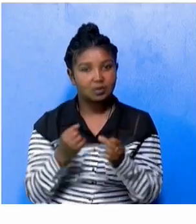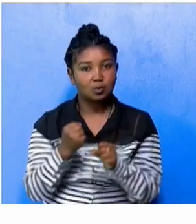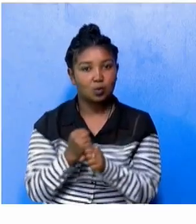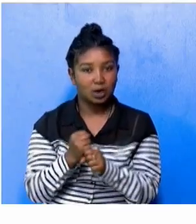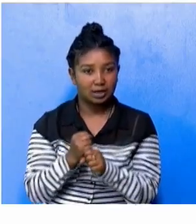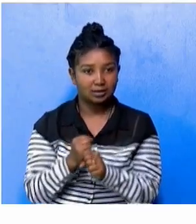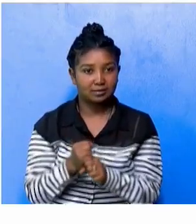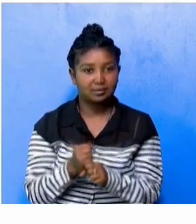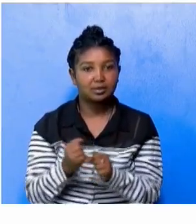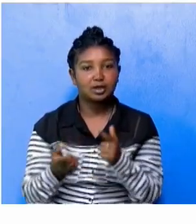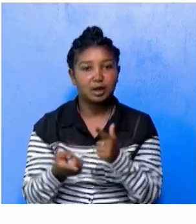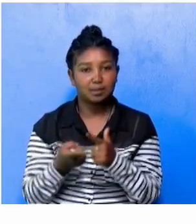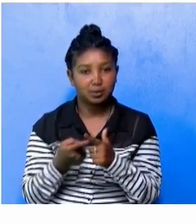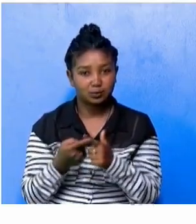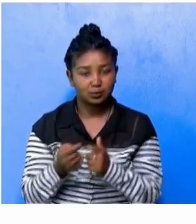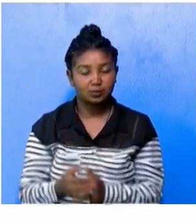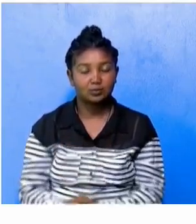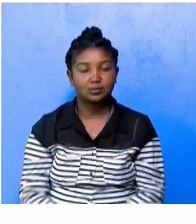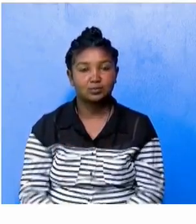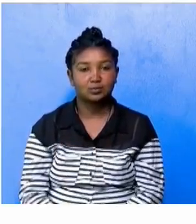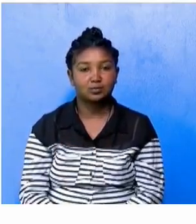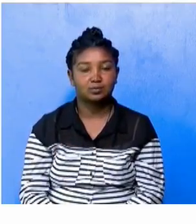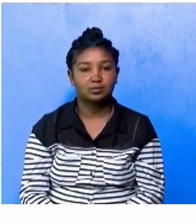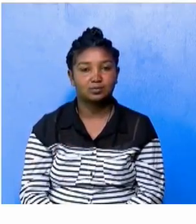work. Number 2,